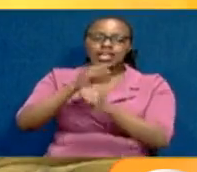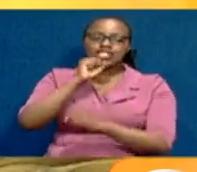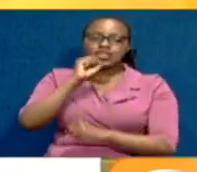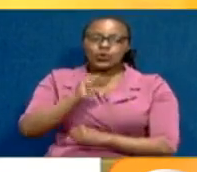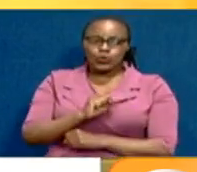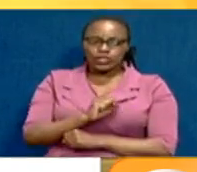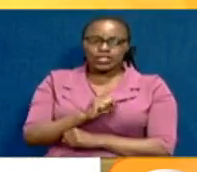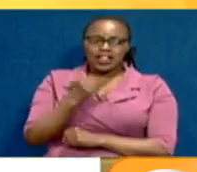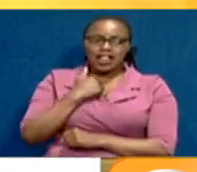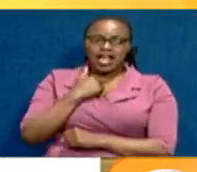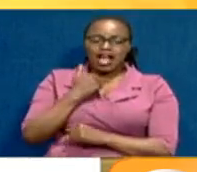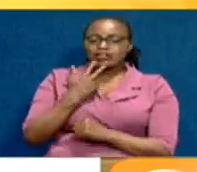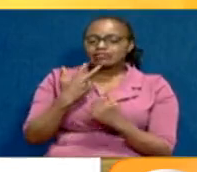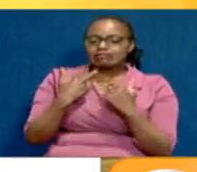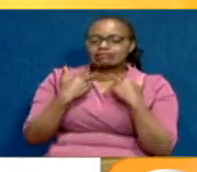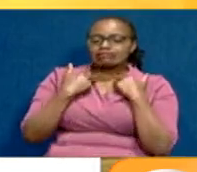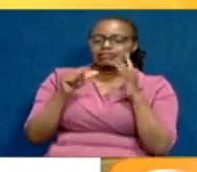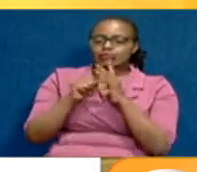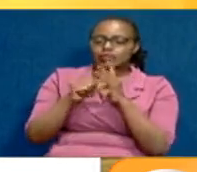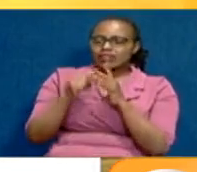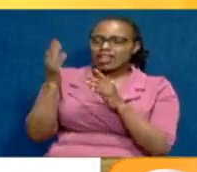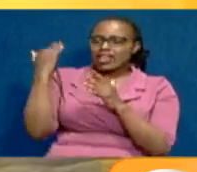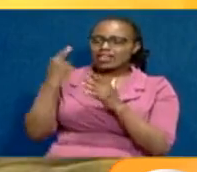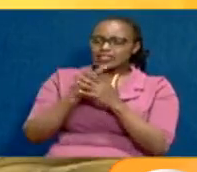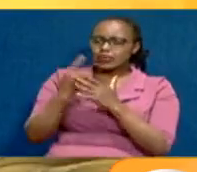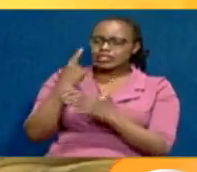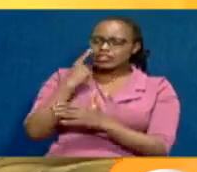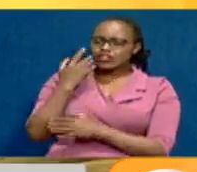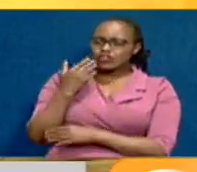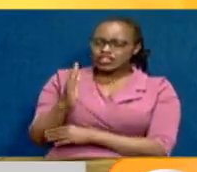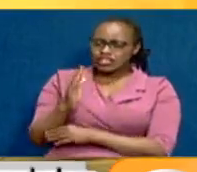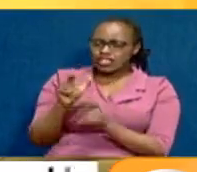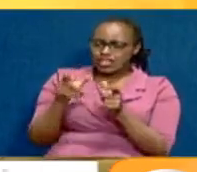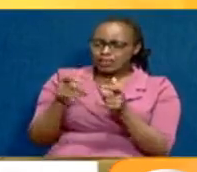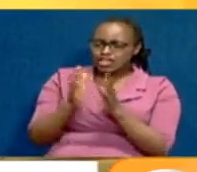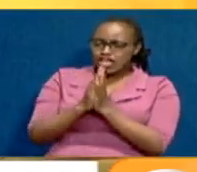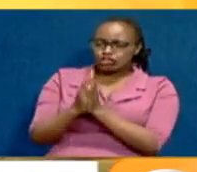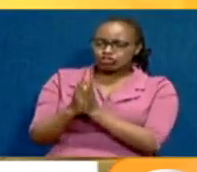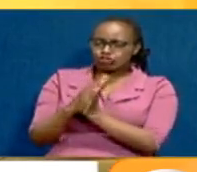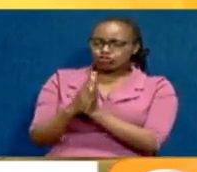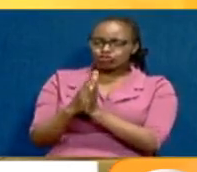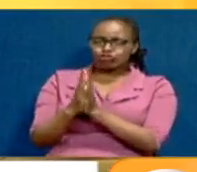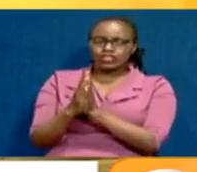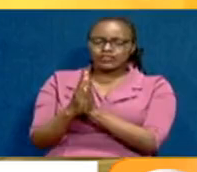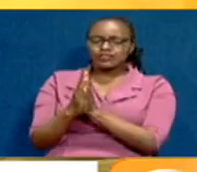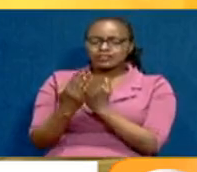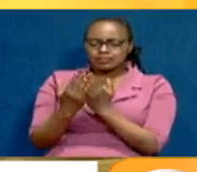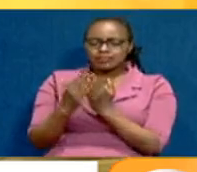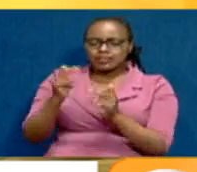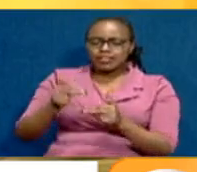There's also been a setback. I think last week you may have seen in the media the High